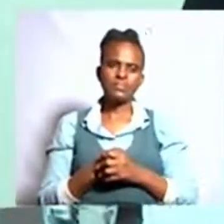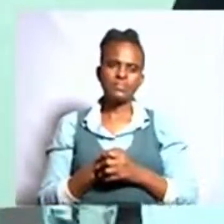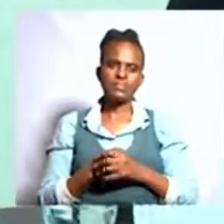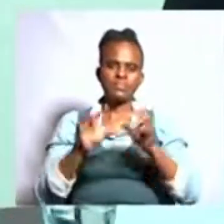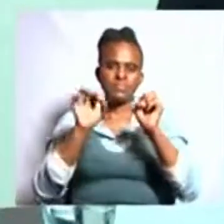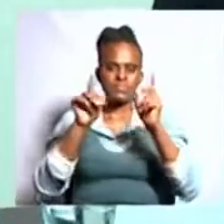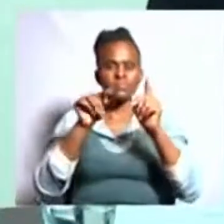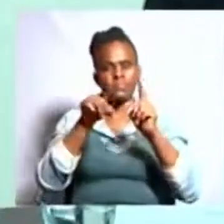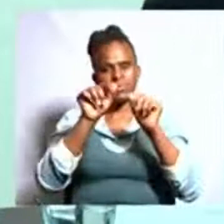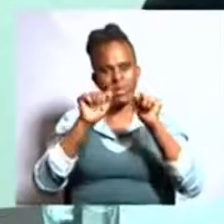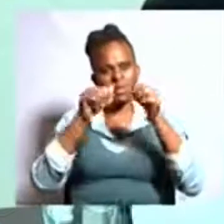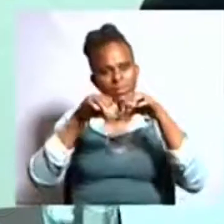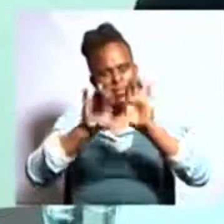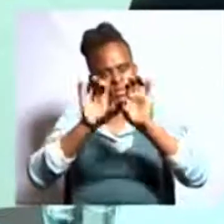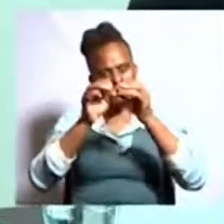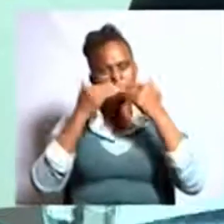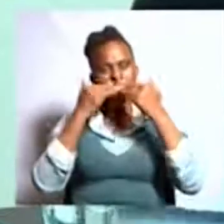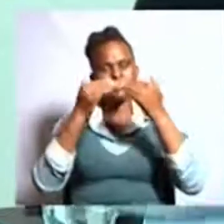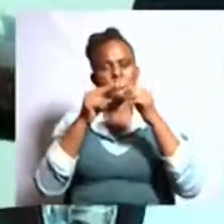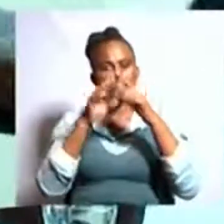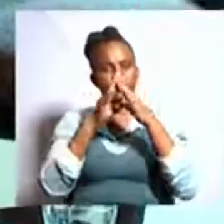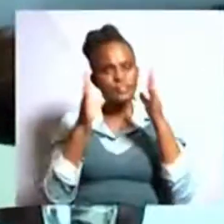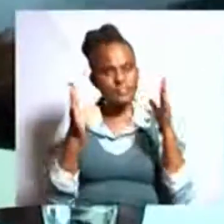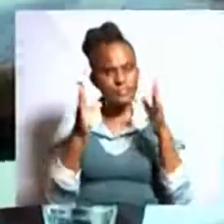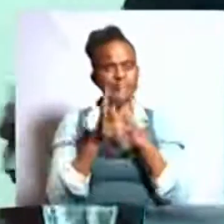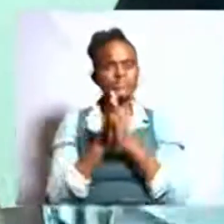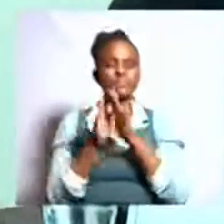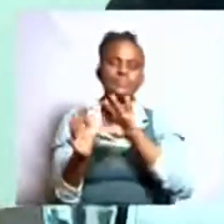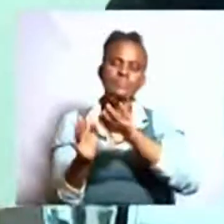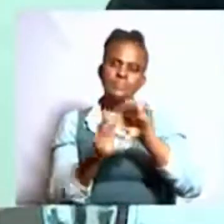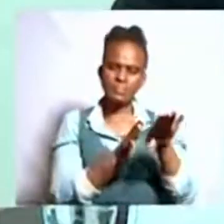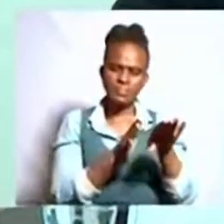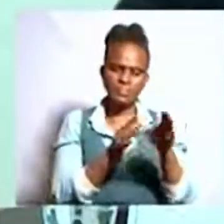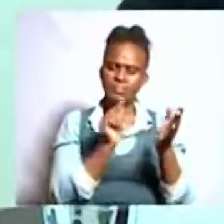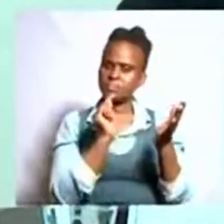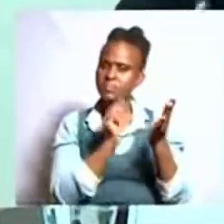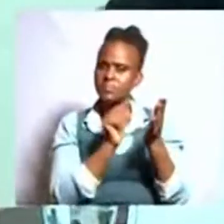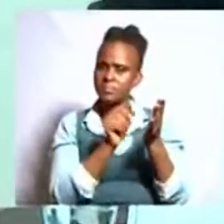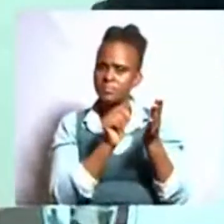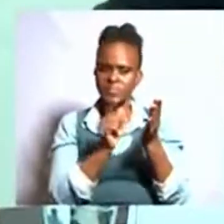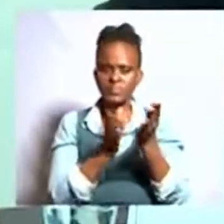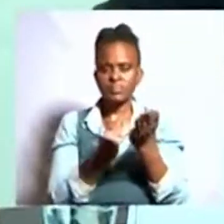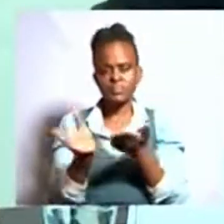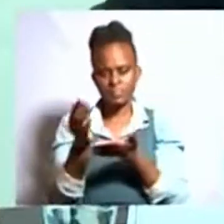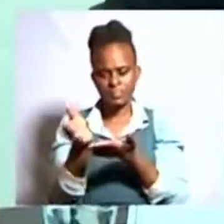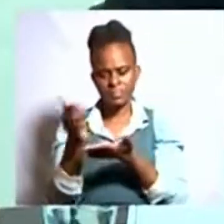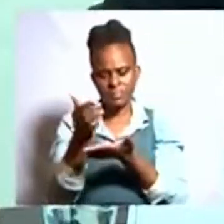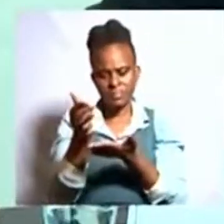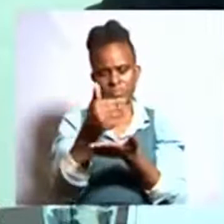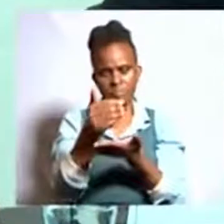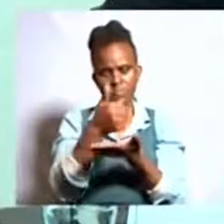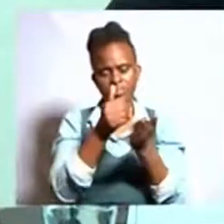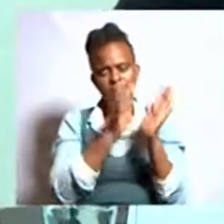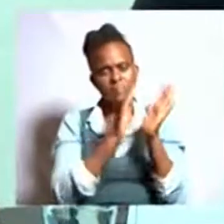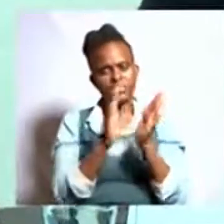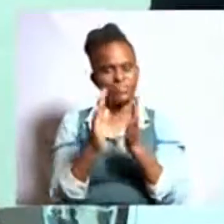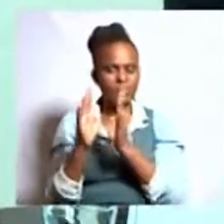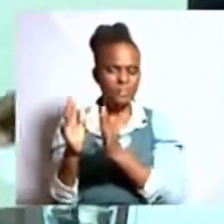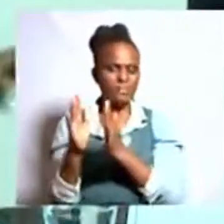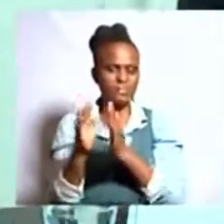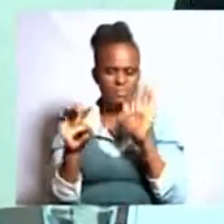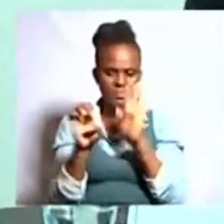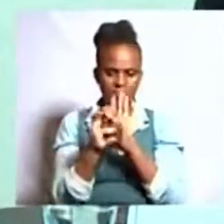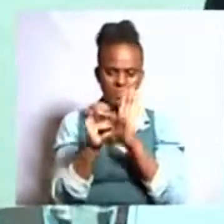Okay, proceed. Thank you very much. On the recovery plan, like